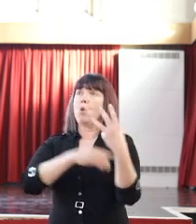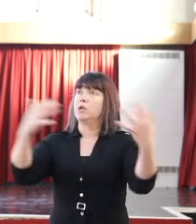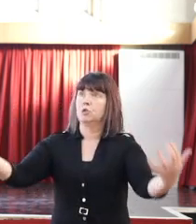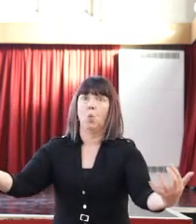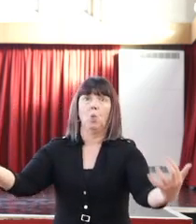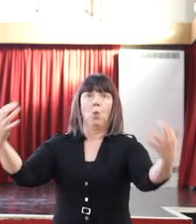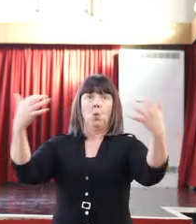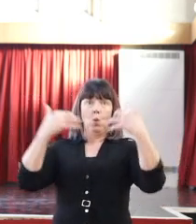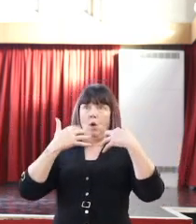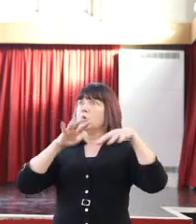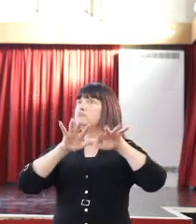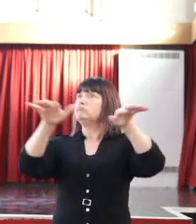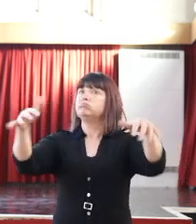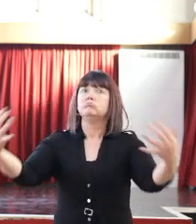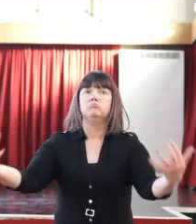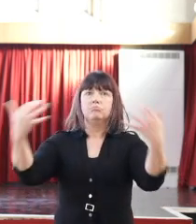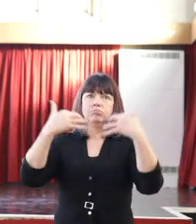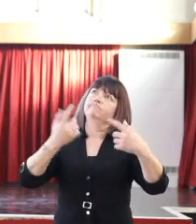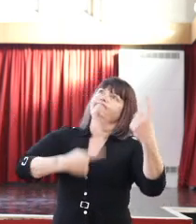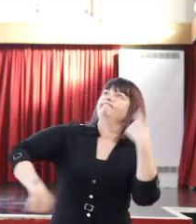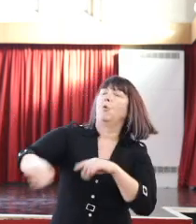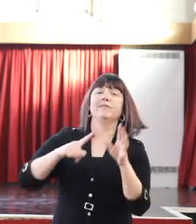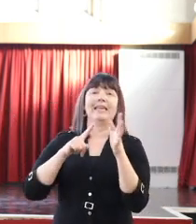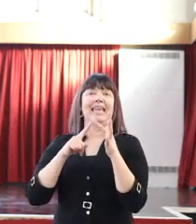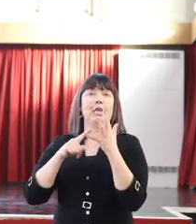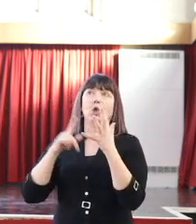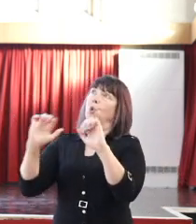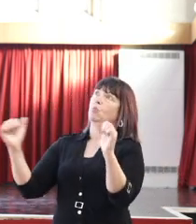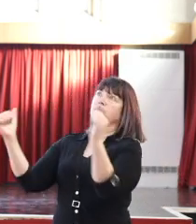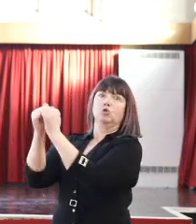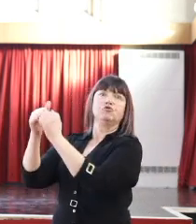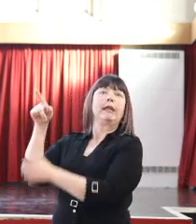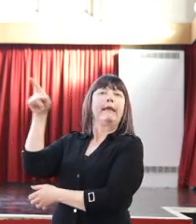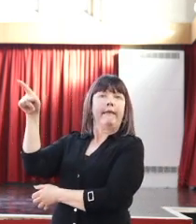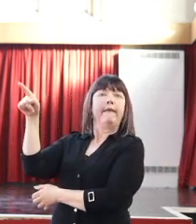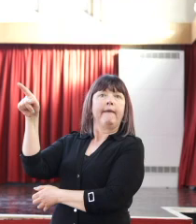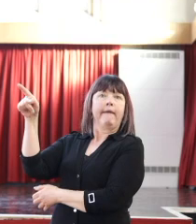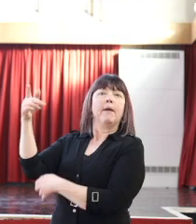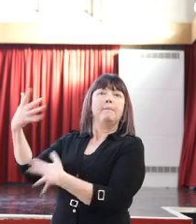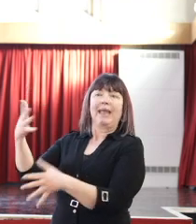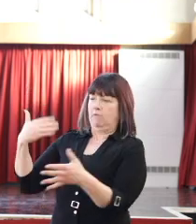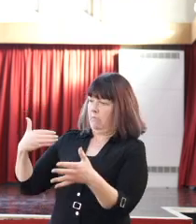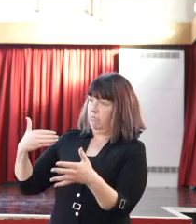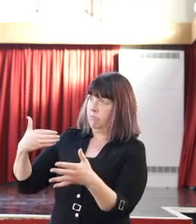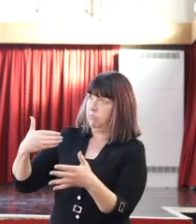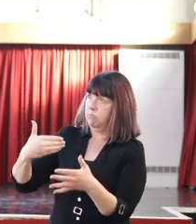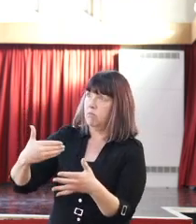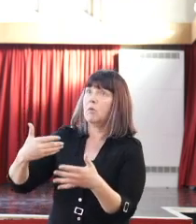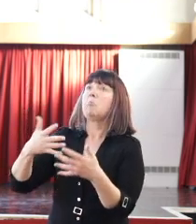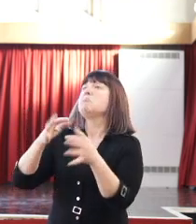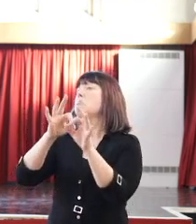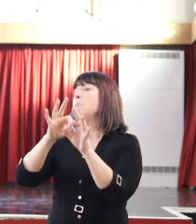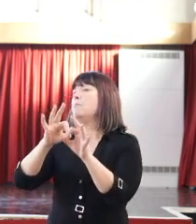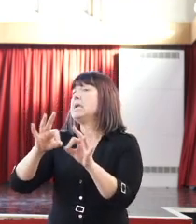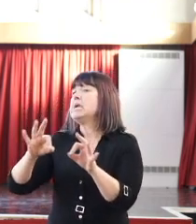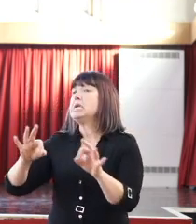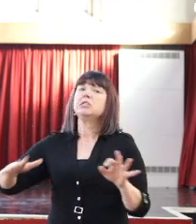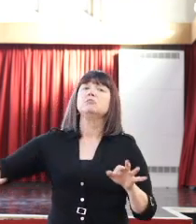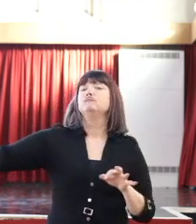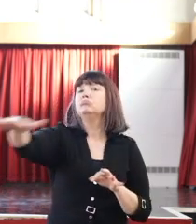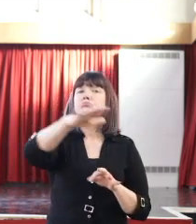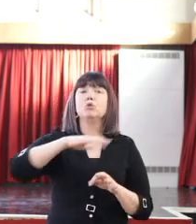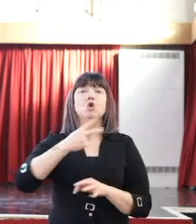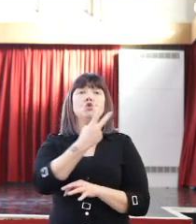of movement was granted under the European Union, which was linked to a previously unrivaled period of peace and prosperity across Europe. And in